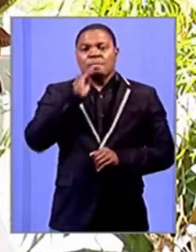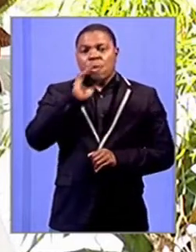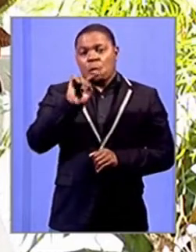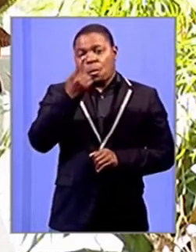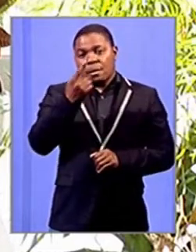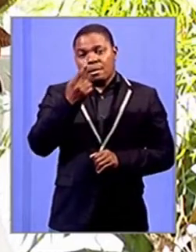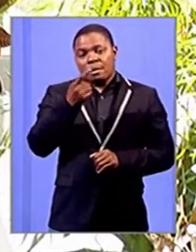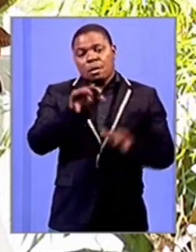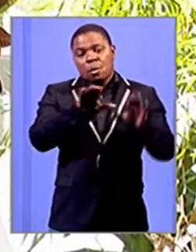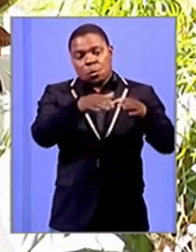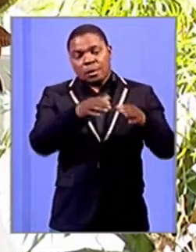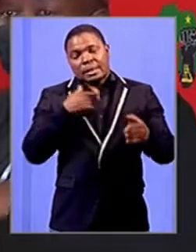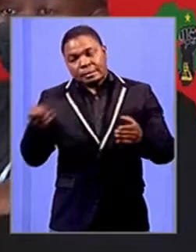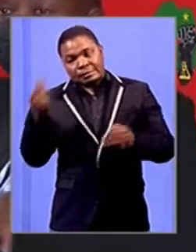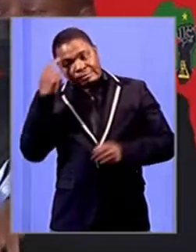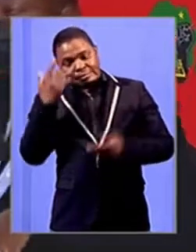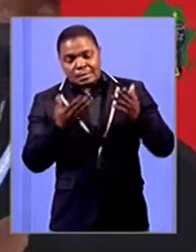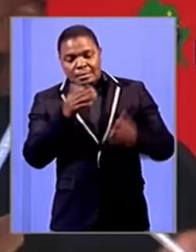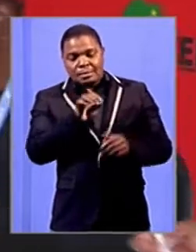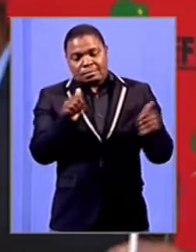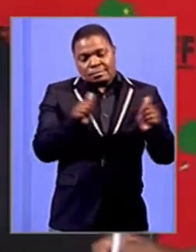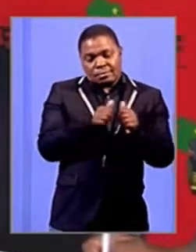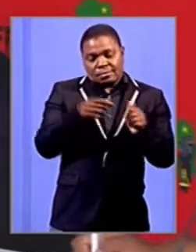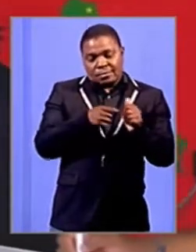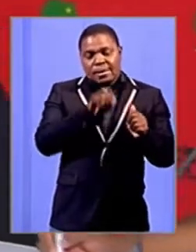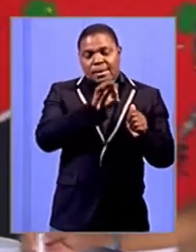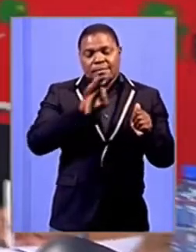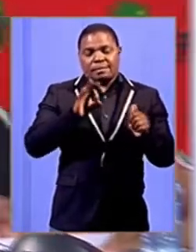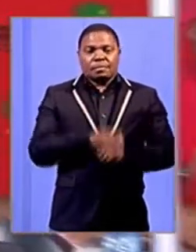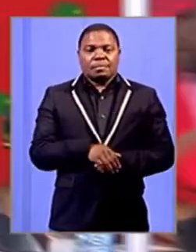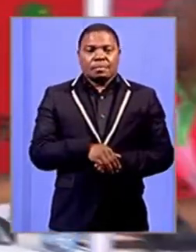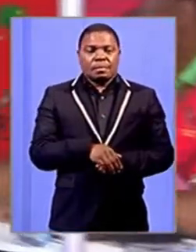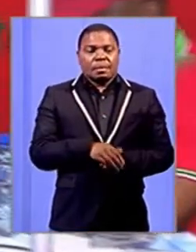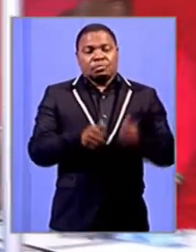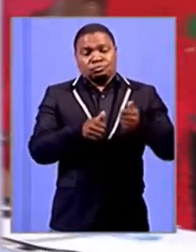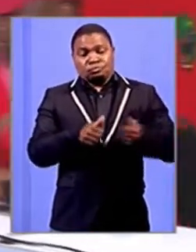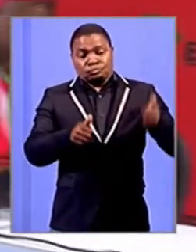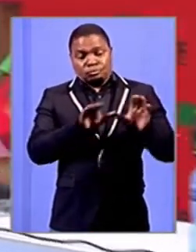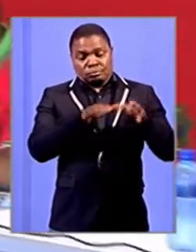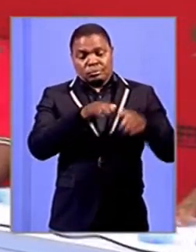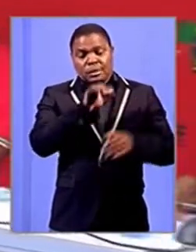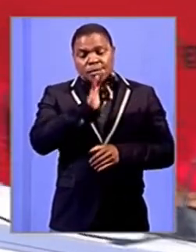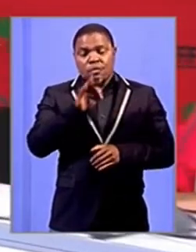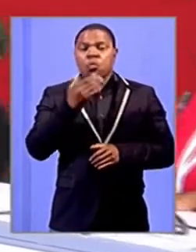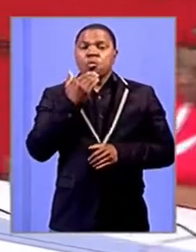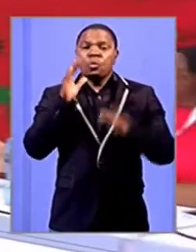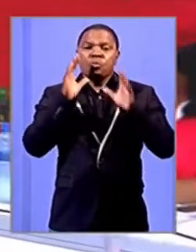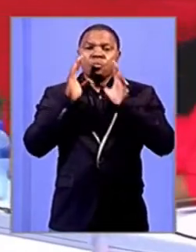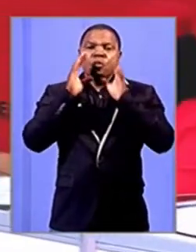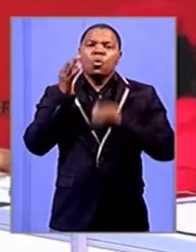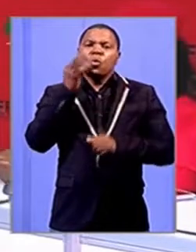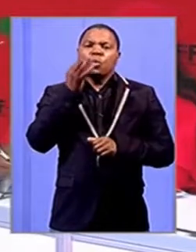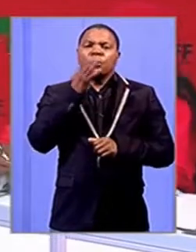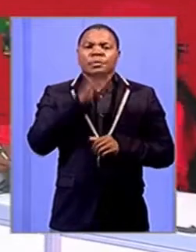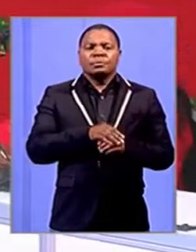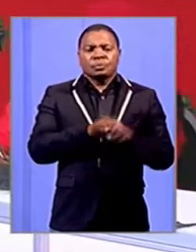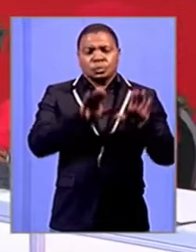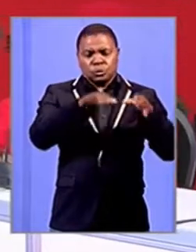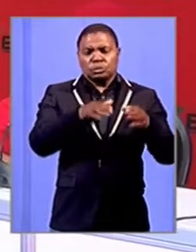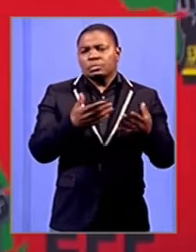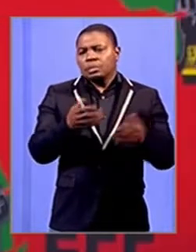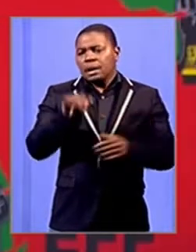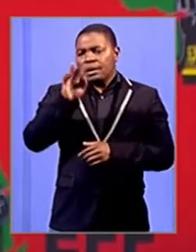should be considered is the EFF. Ho sa le jwalo moetapele wa EFF Julius Malema o re mokga wa habo o ikemiseditse ho sebetsa